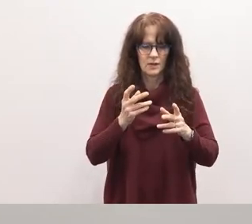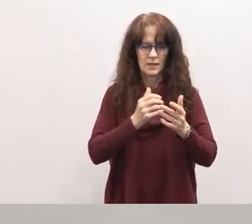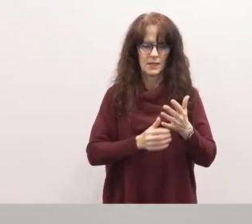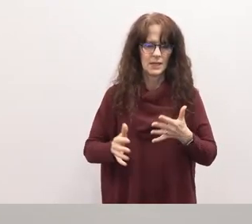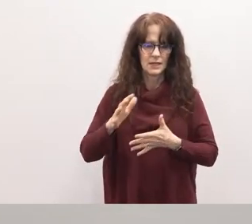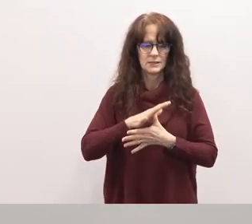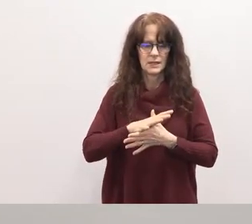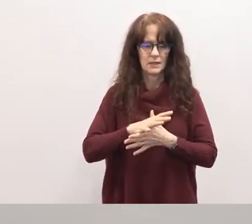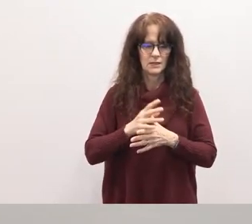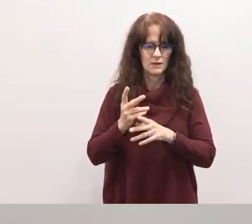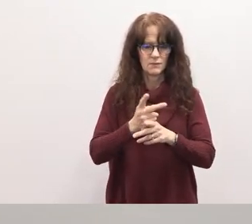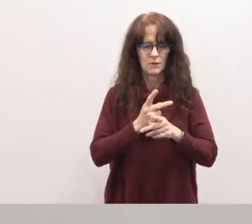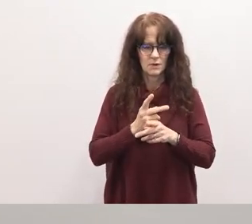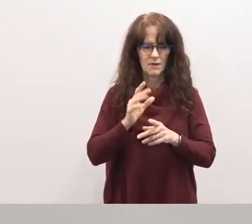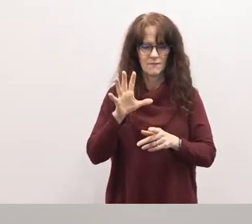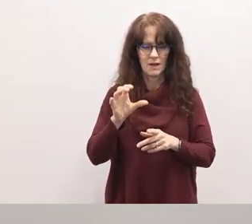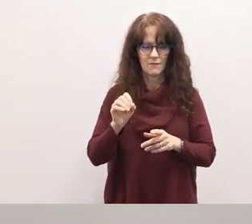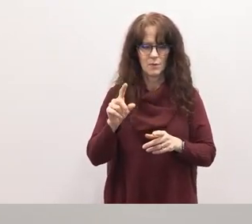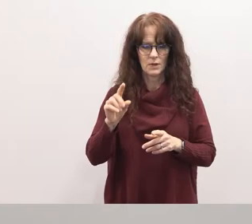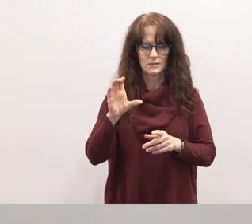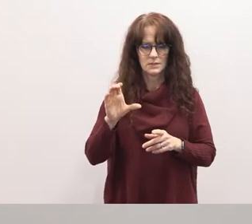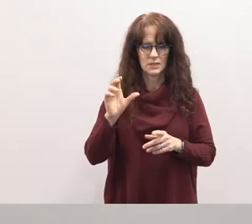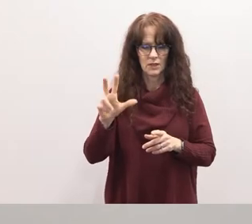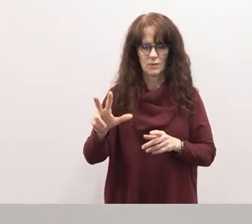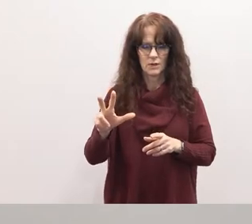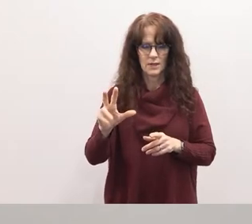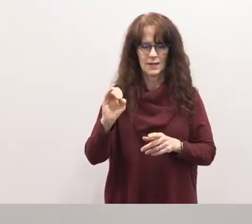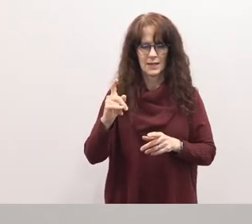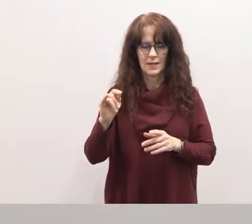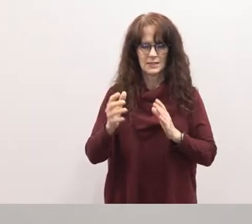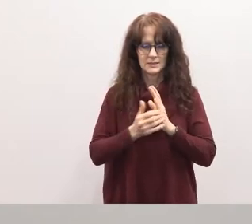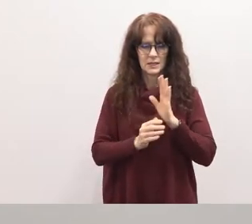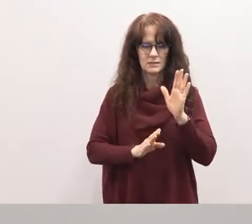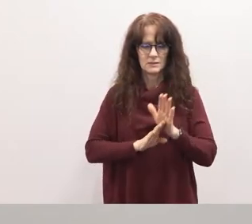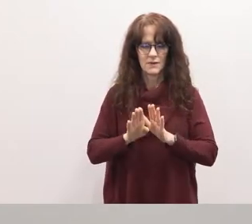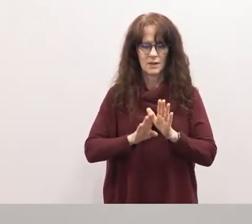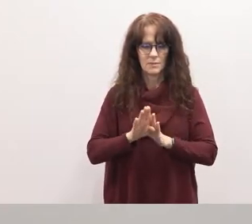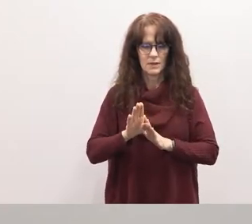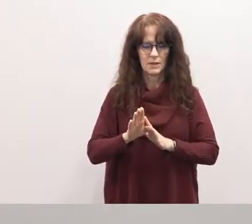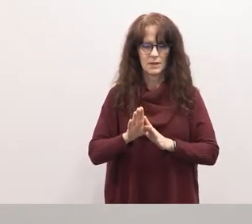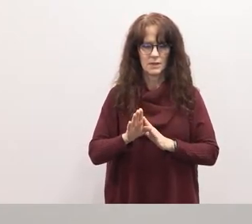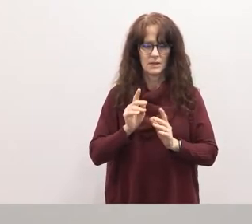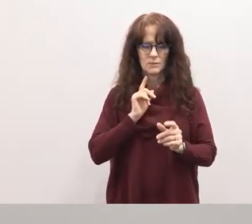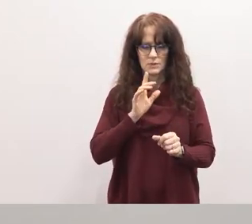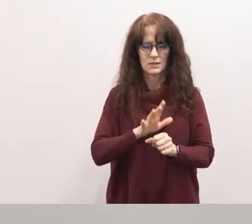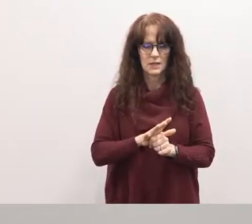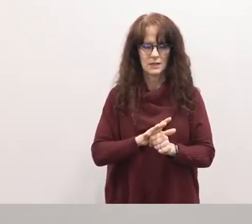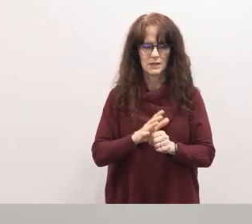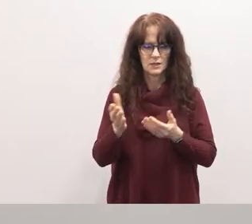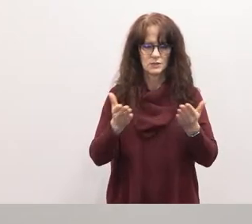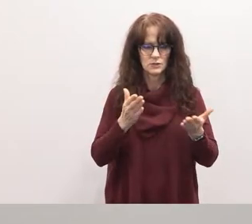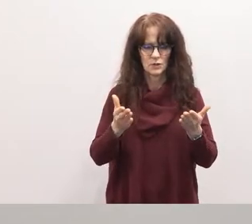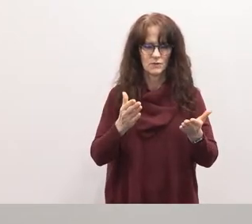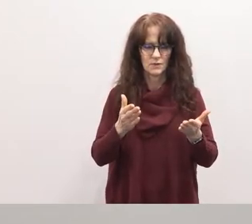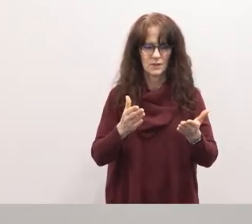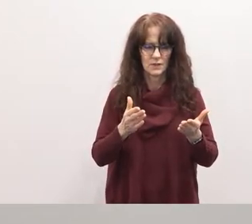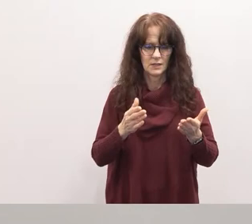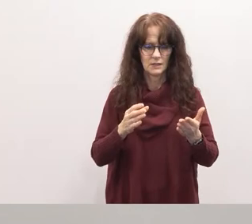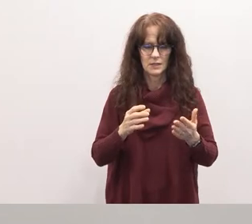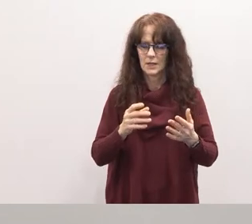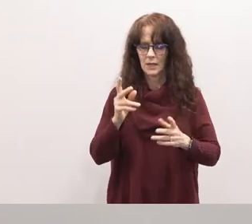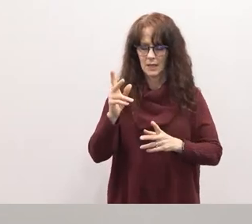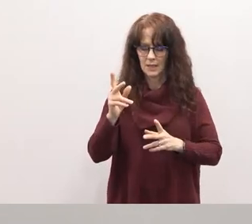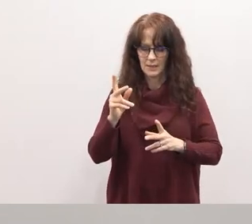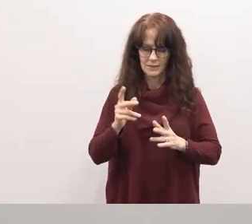the 501c3 nonprofit Elite Skills Development, which is dedicated to serving the underserved in Long